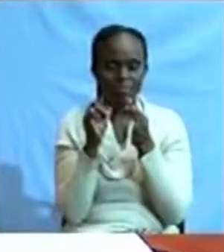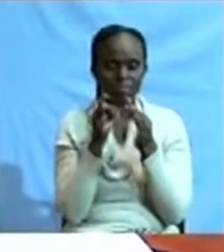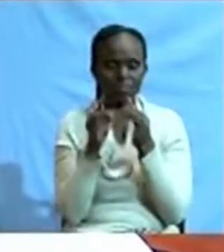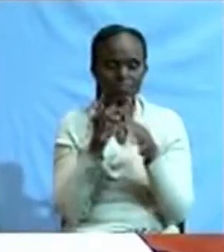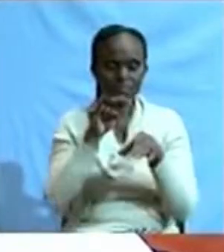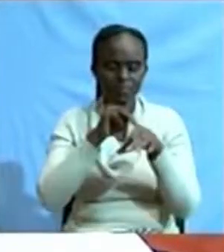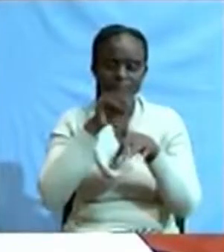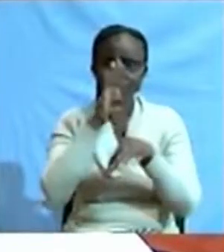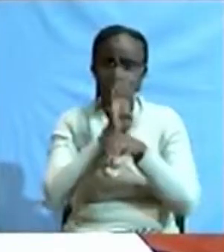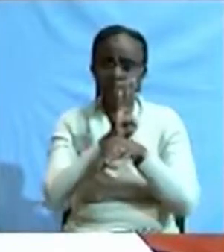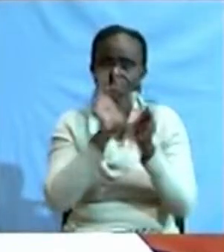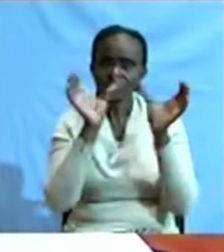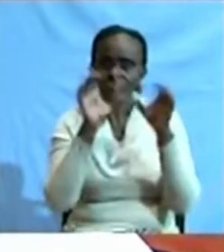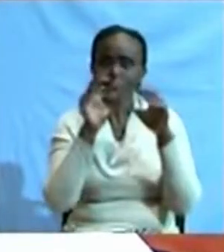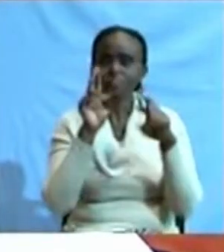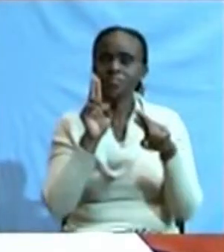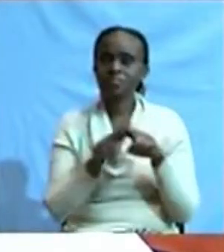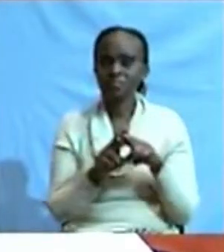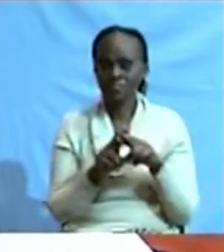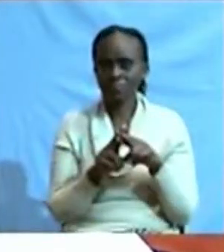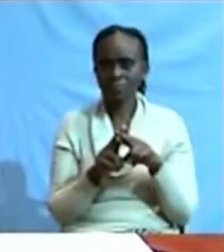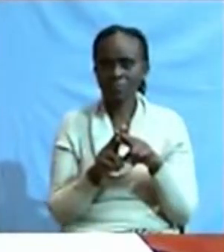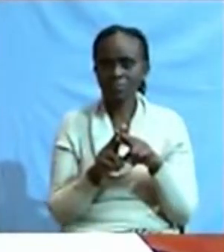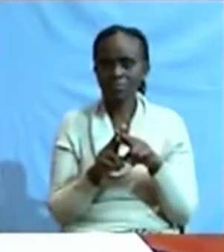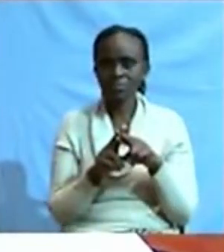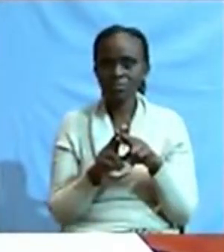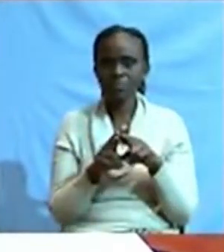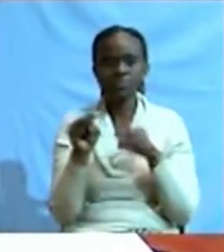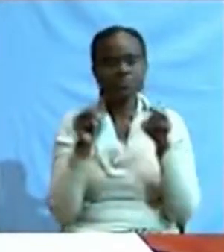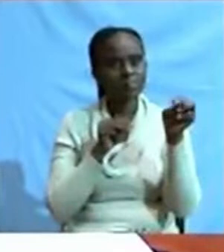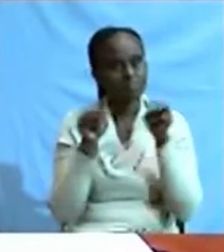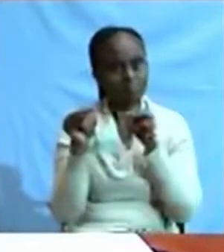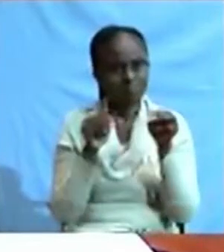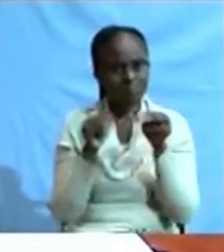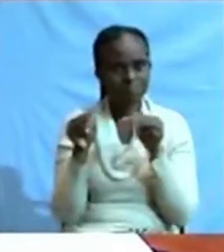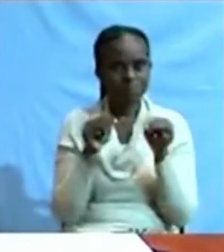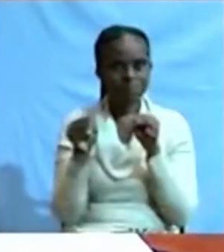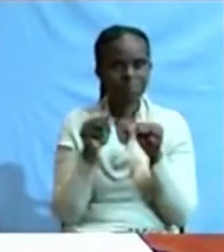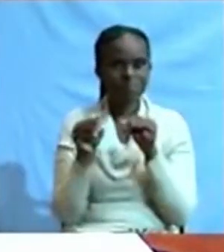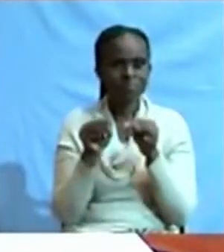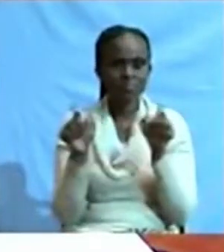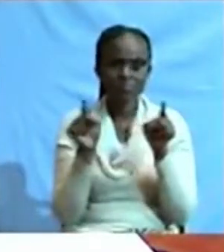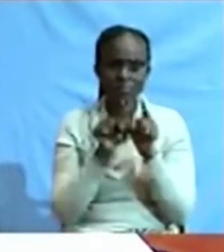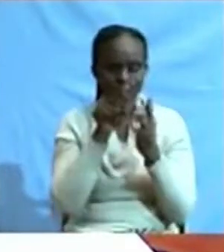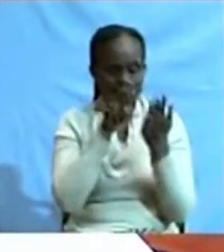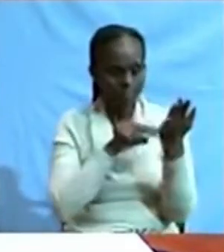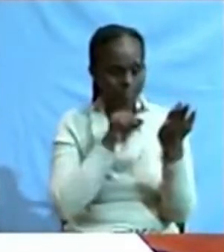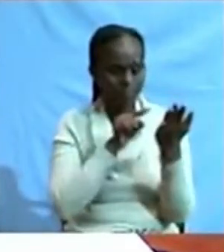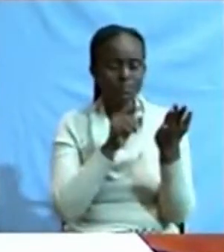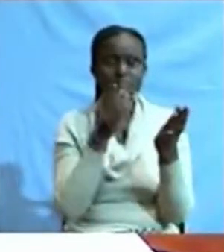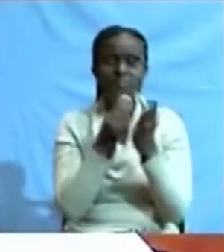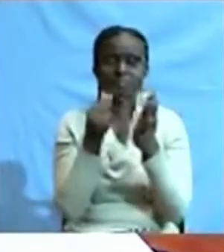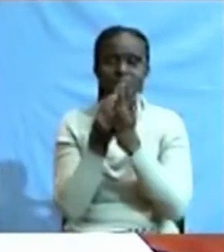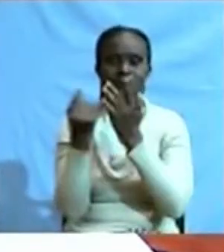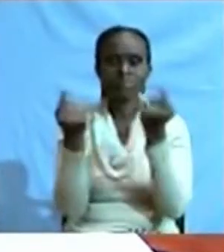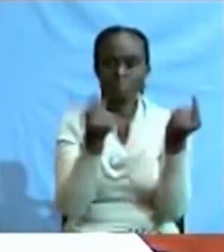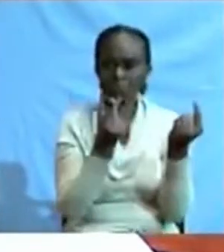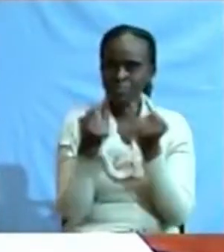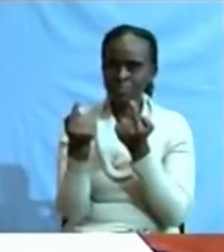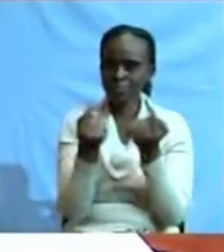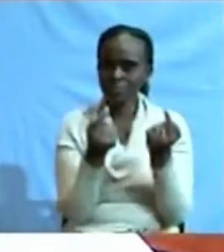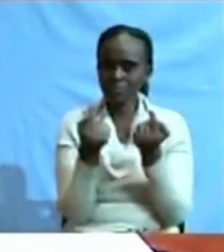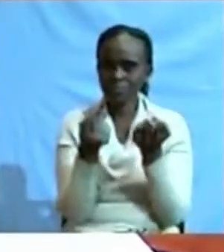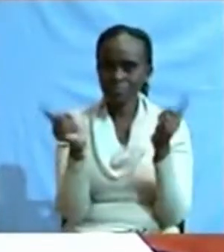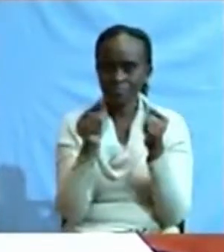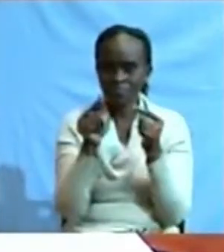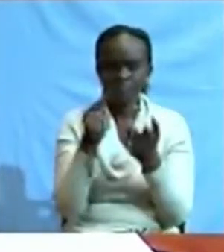Mbala Municipal Council sat as a management to look at the financial situation, and when